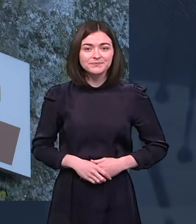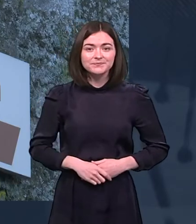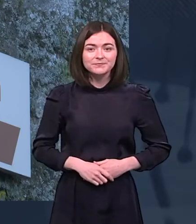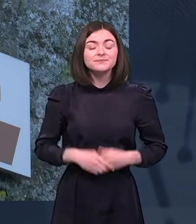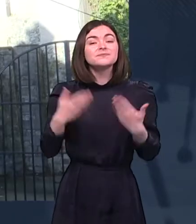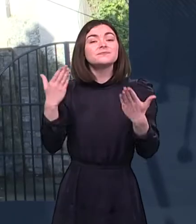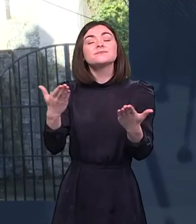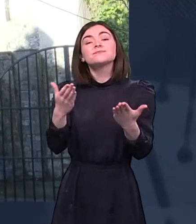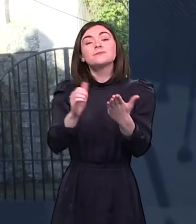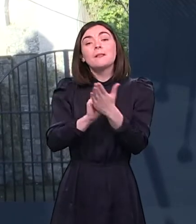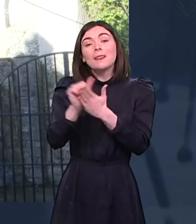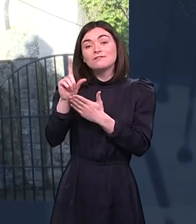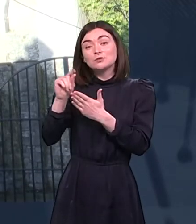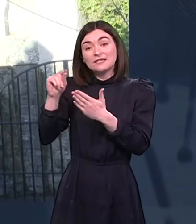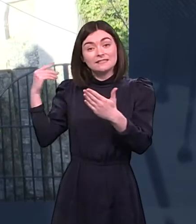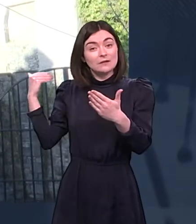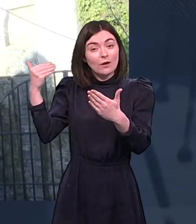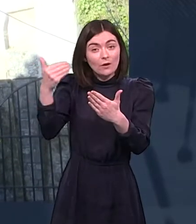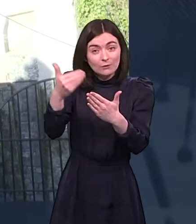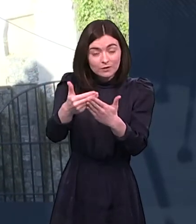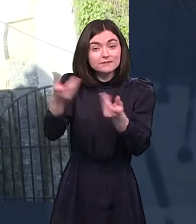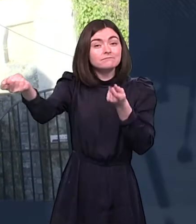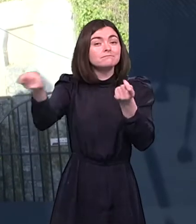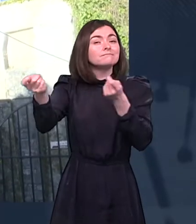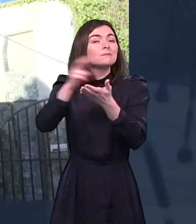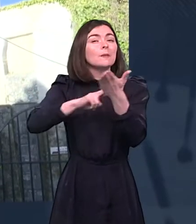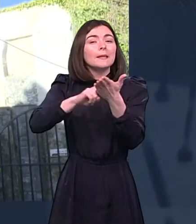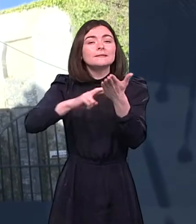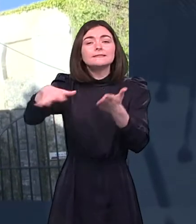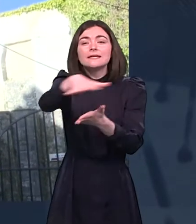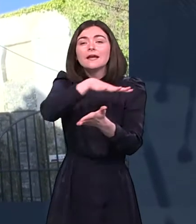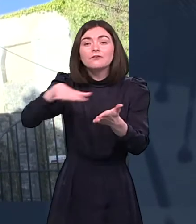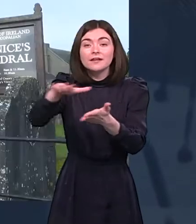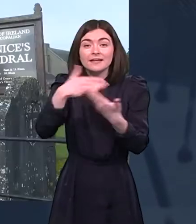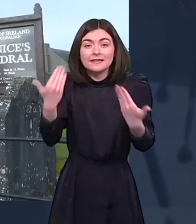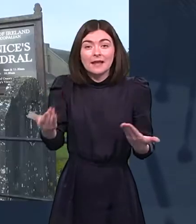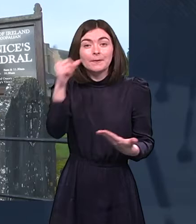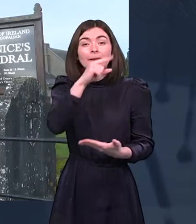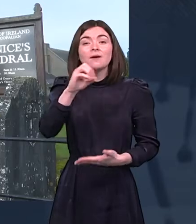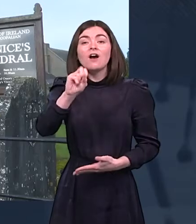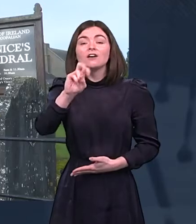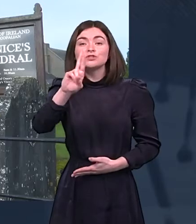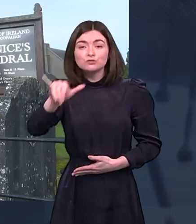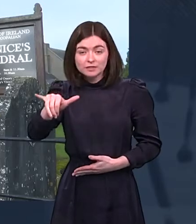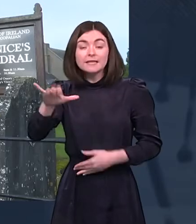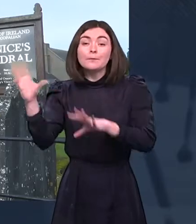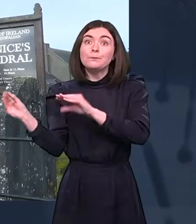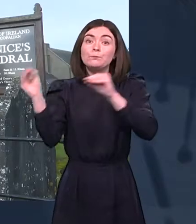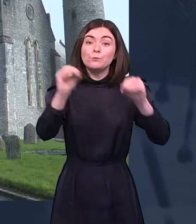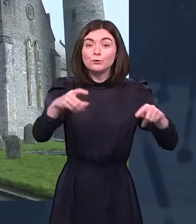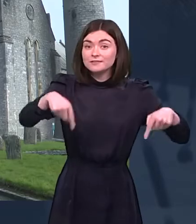From 1120 onwards, the seat of religious power in an area now known as Ossory had moved to